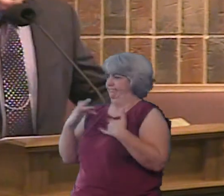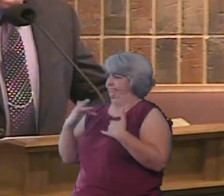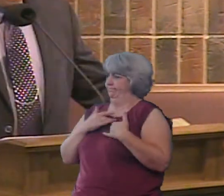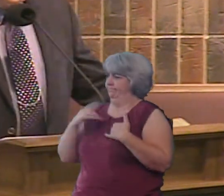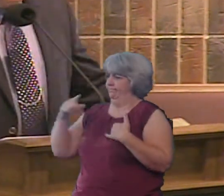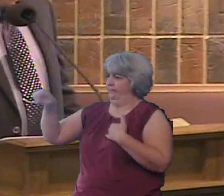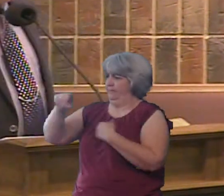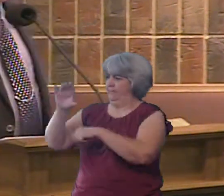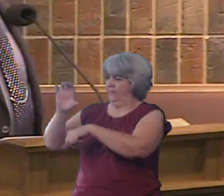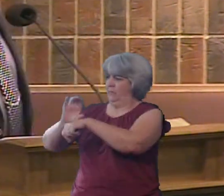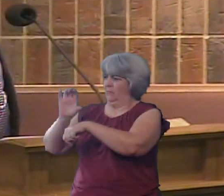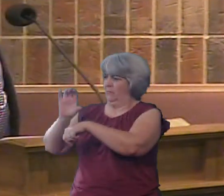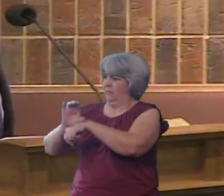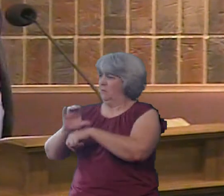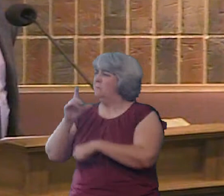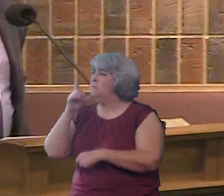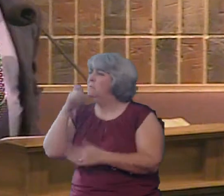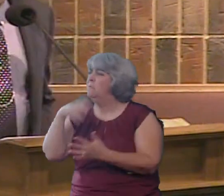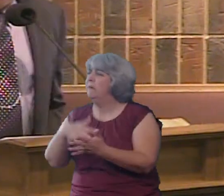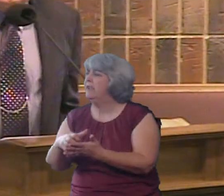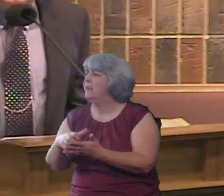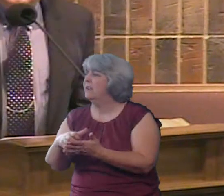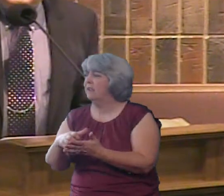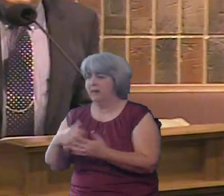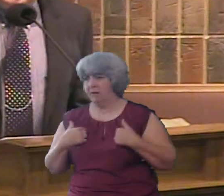Who's weak? And I'm not weak.